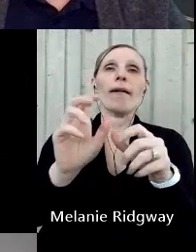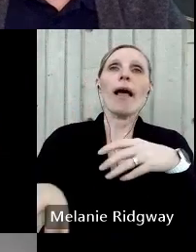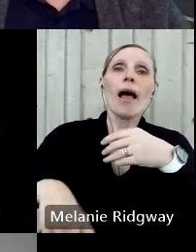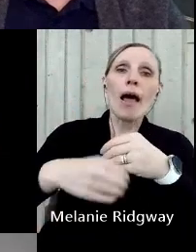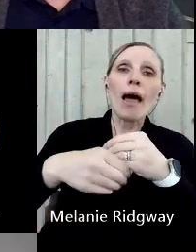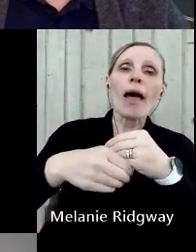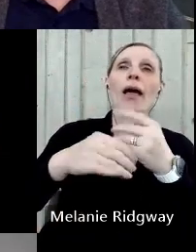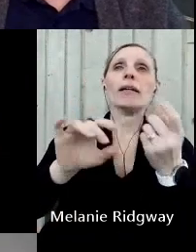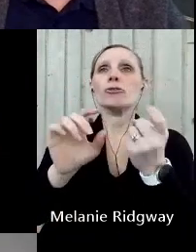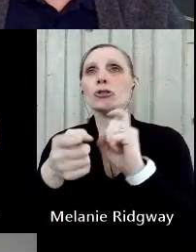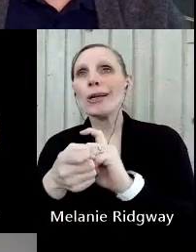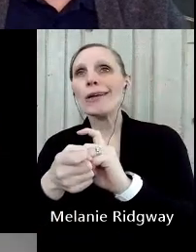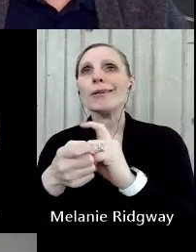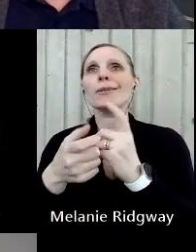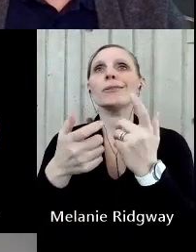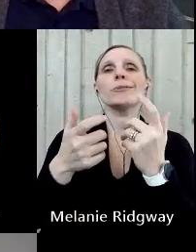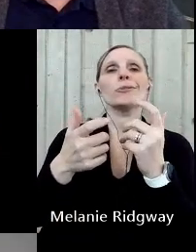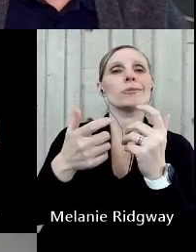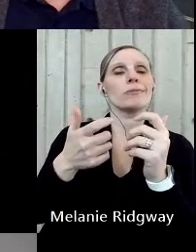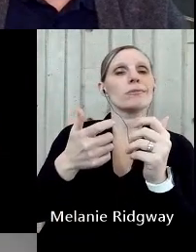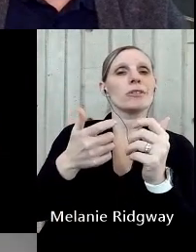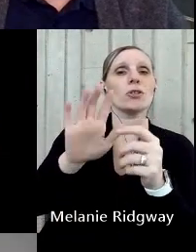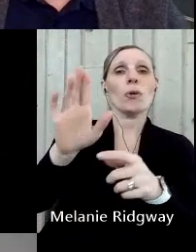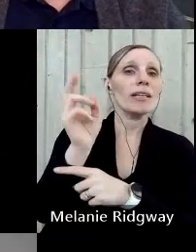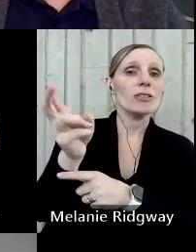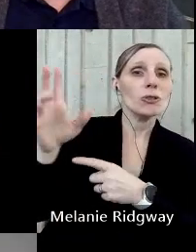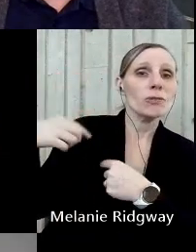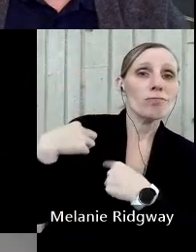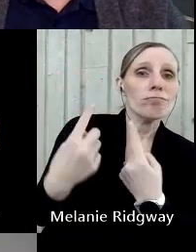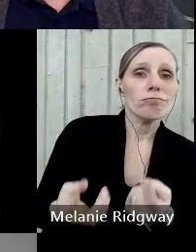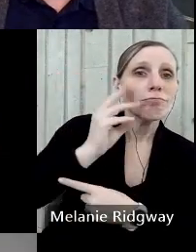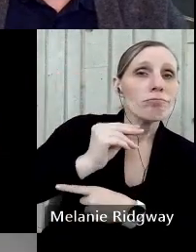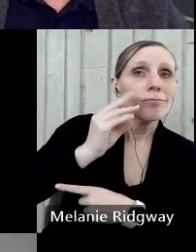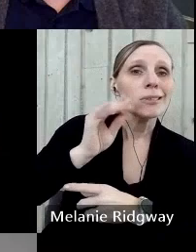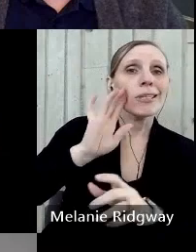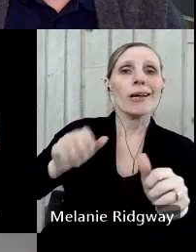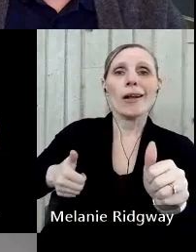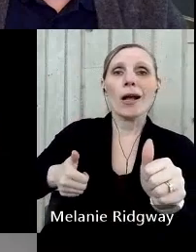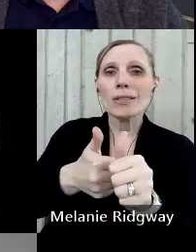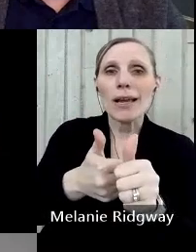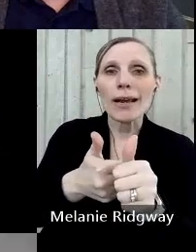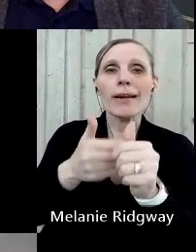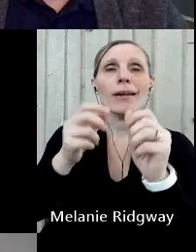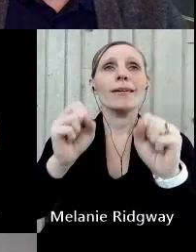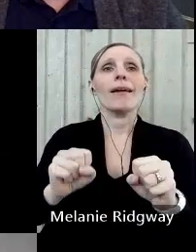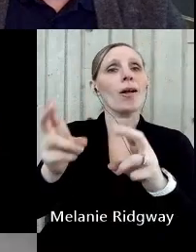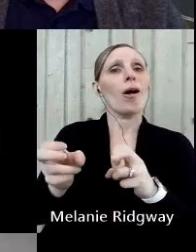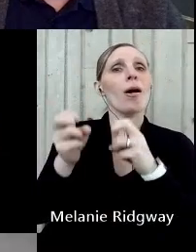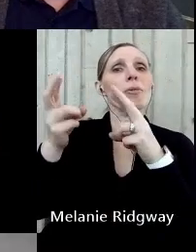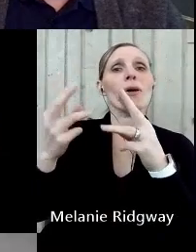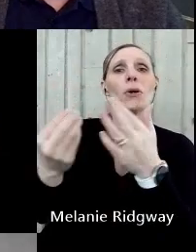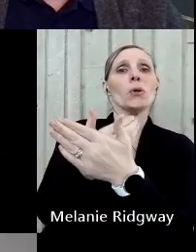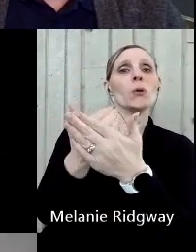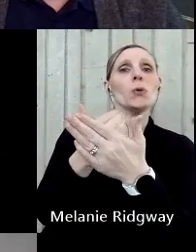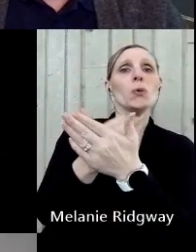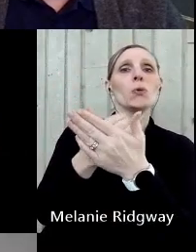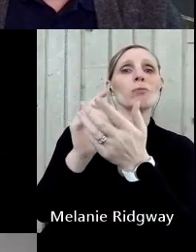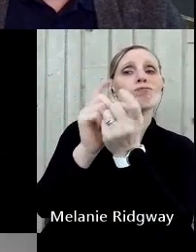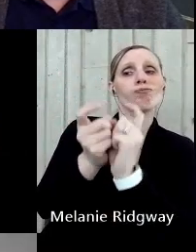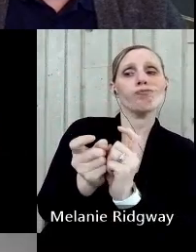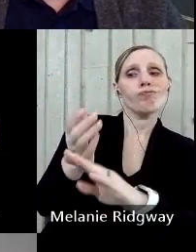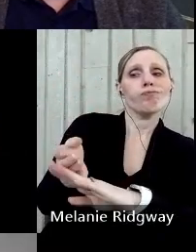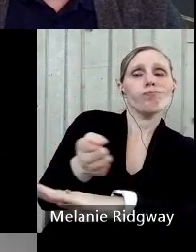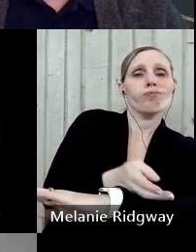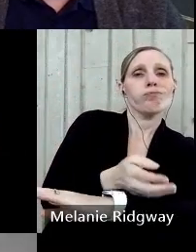your employment history, you can upload a new resume, you can so there is lots of functionality. So it's